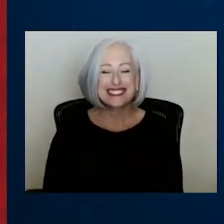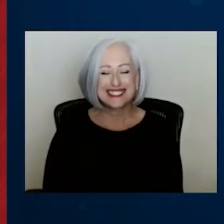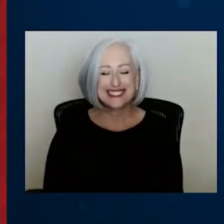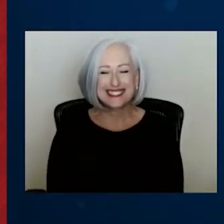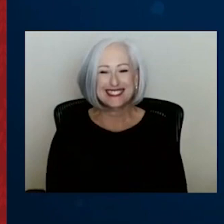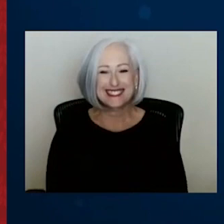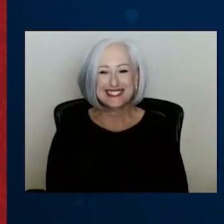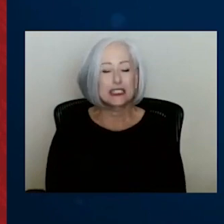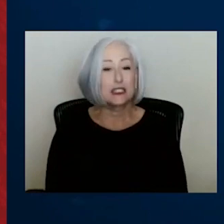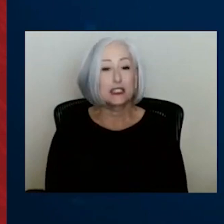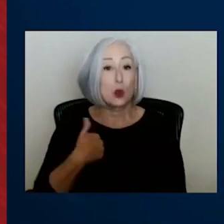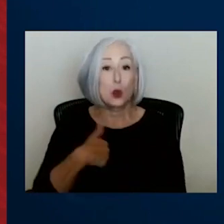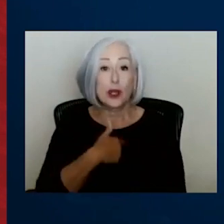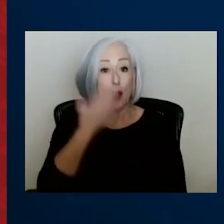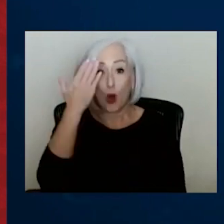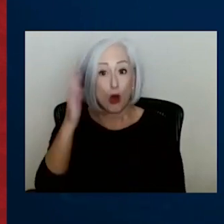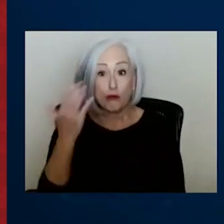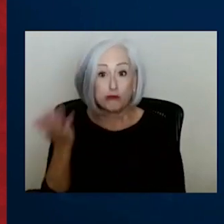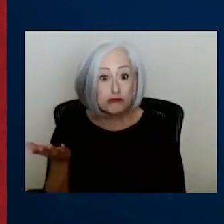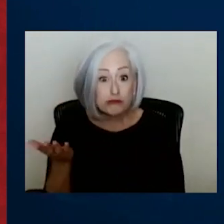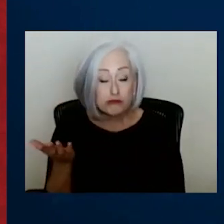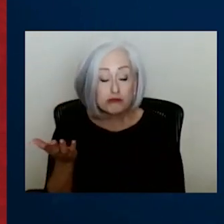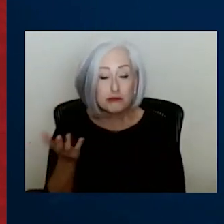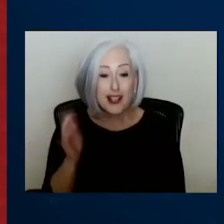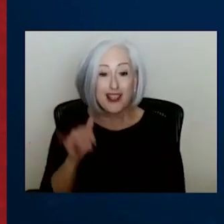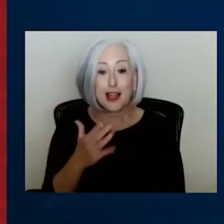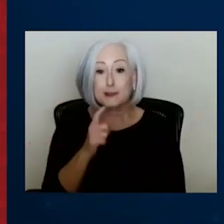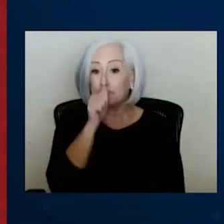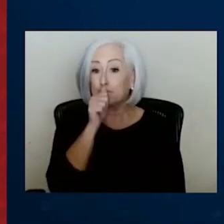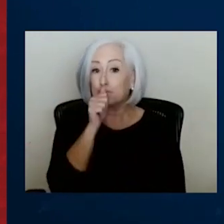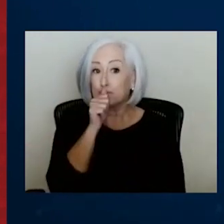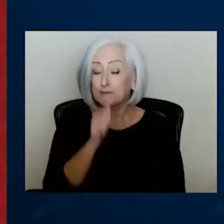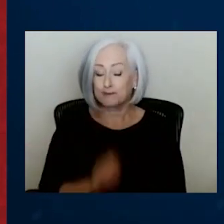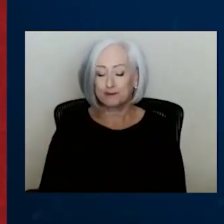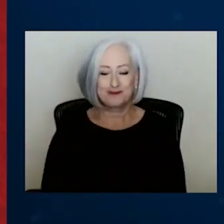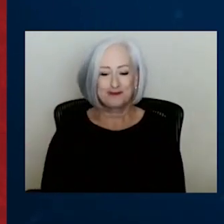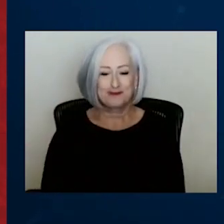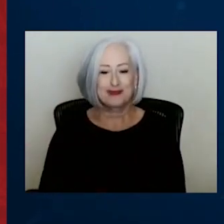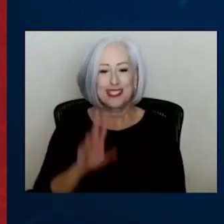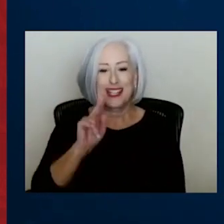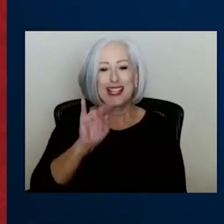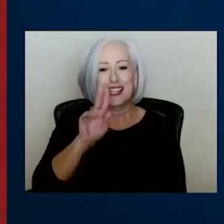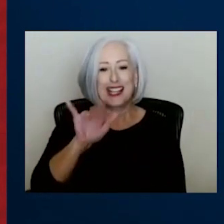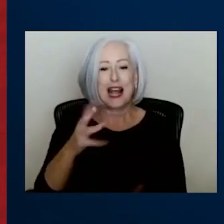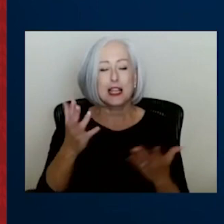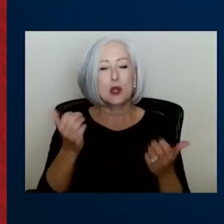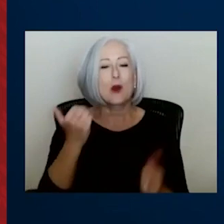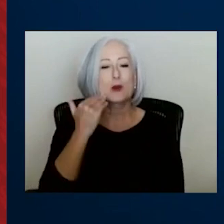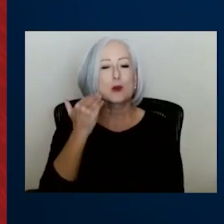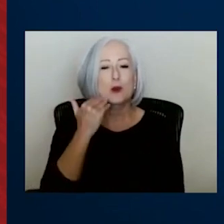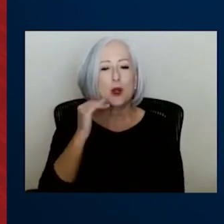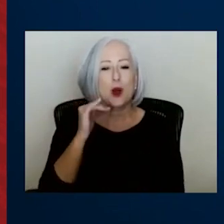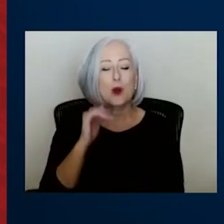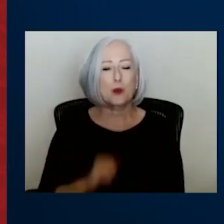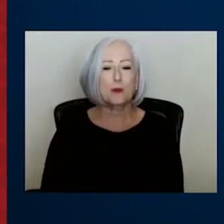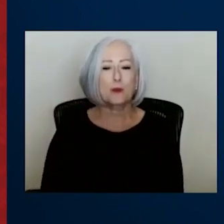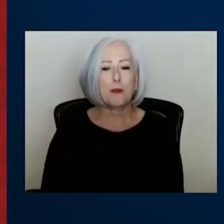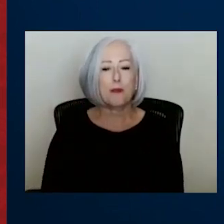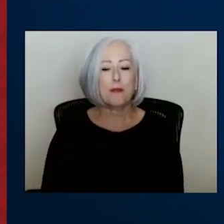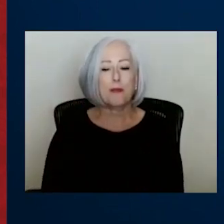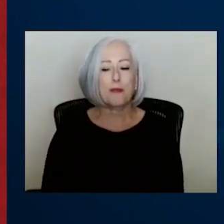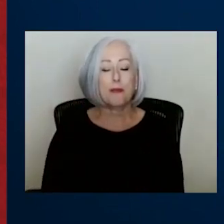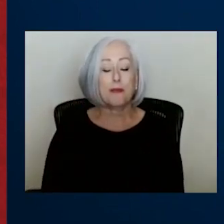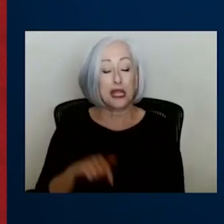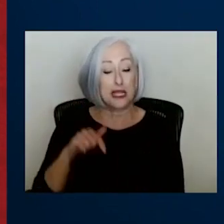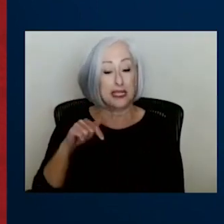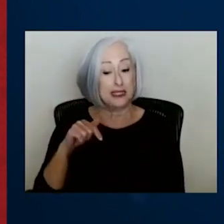to that information, so that's how top secret it is. Kelly wants to know also, Janie, is this typical with